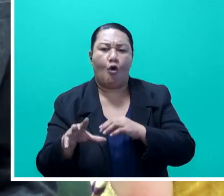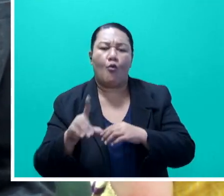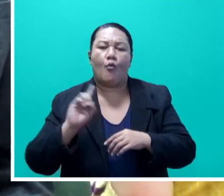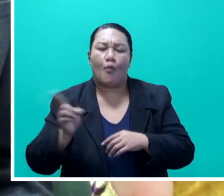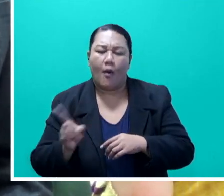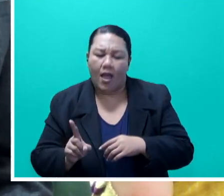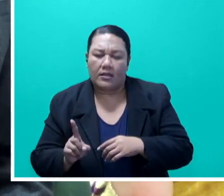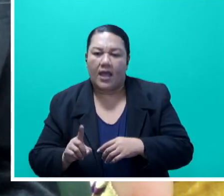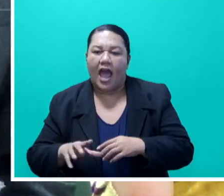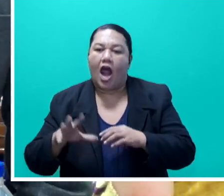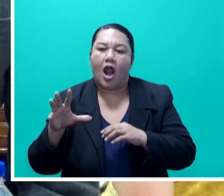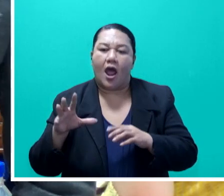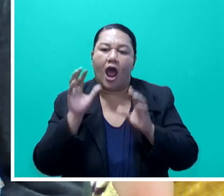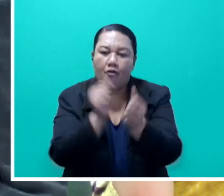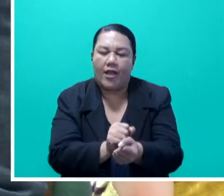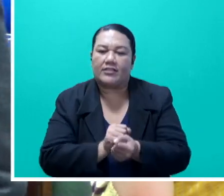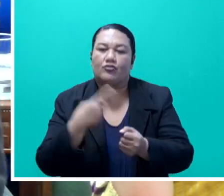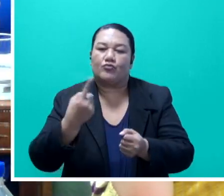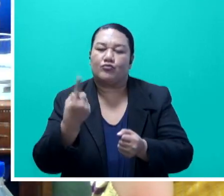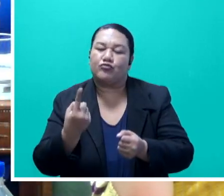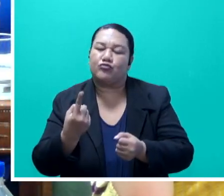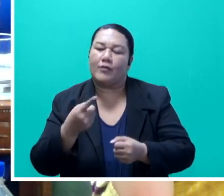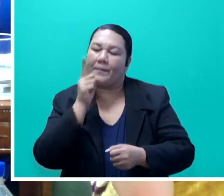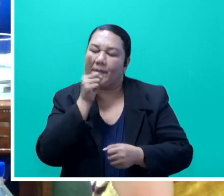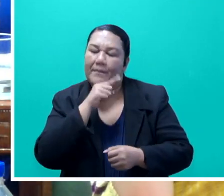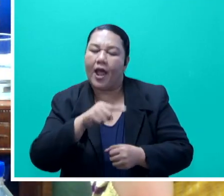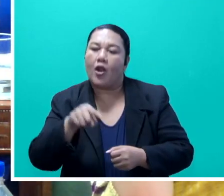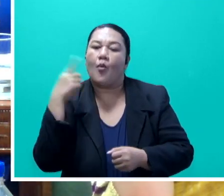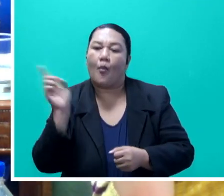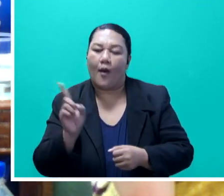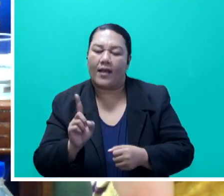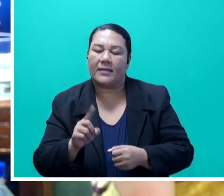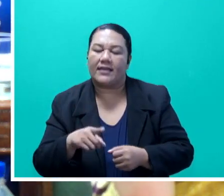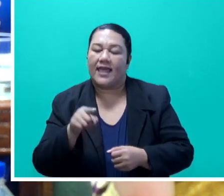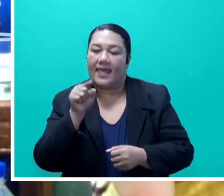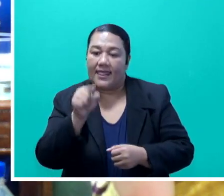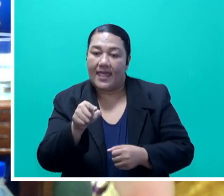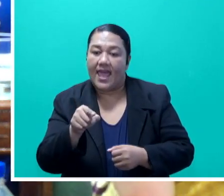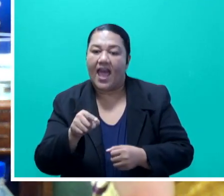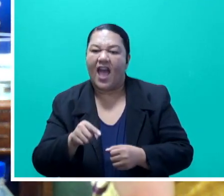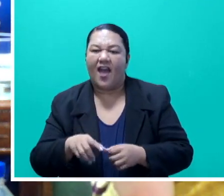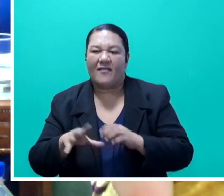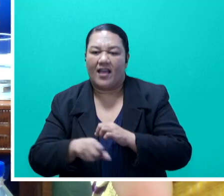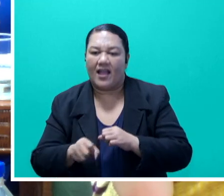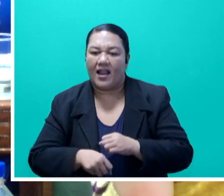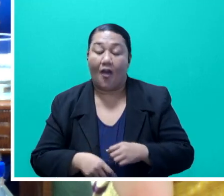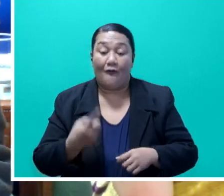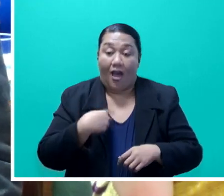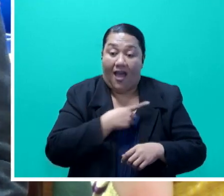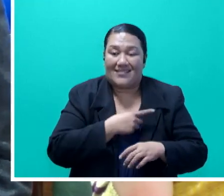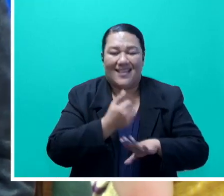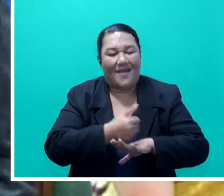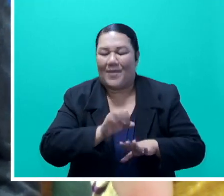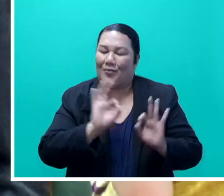them. Yet, this is a government that gives people awards or tenders based on merit, not on their political